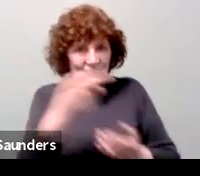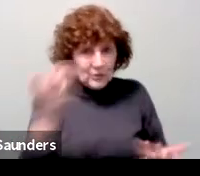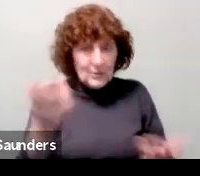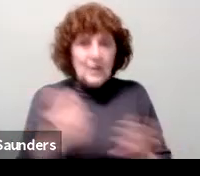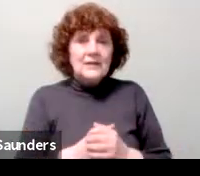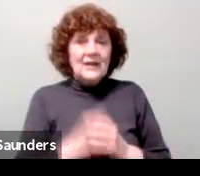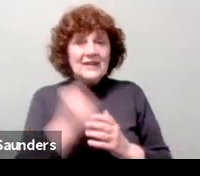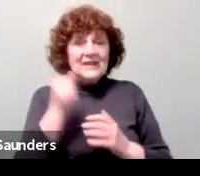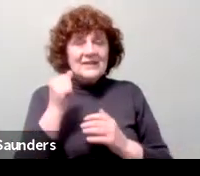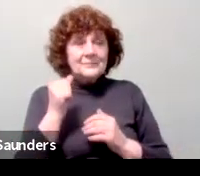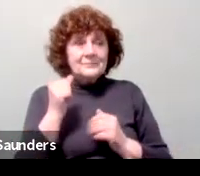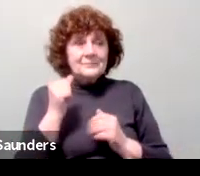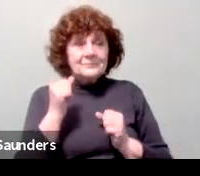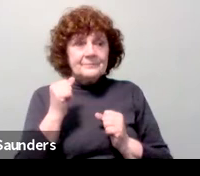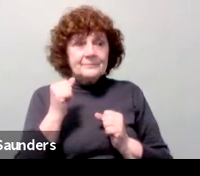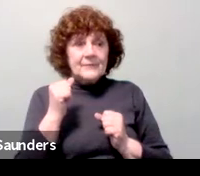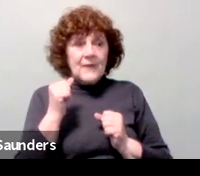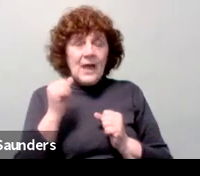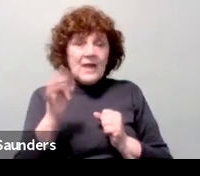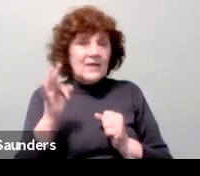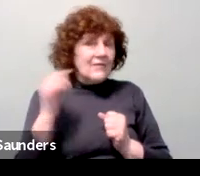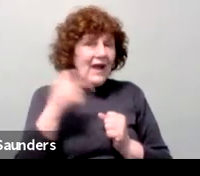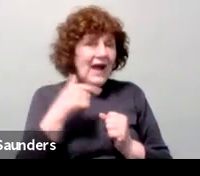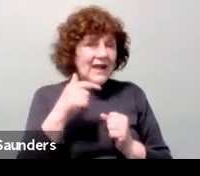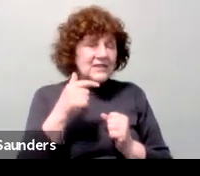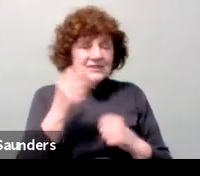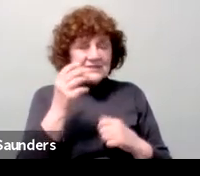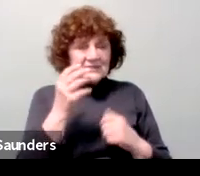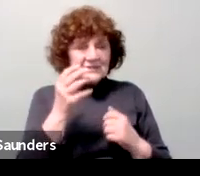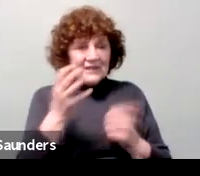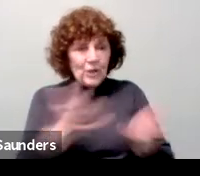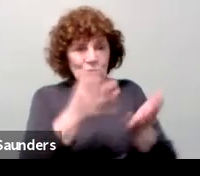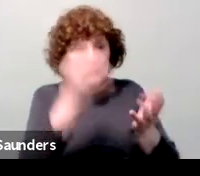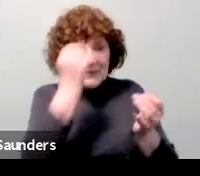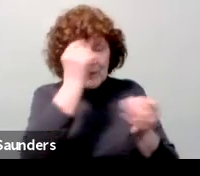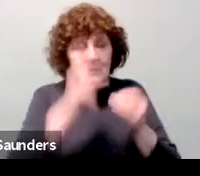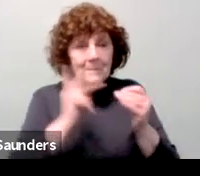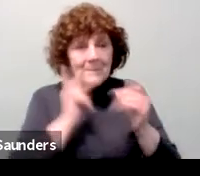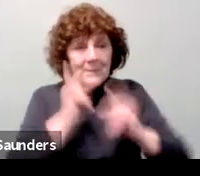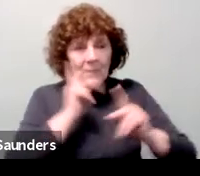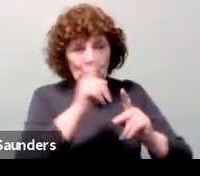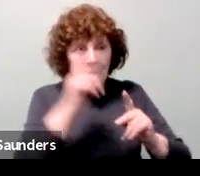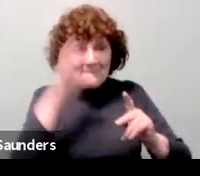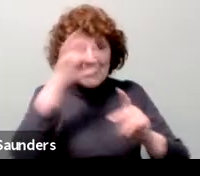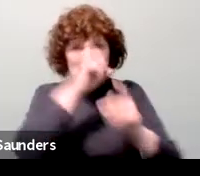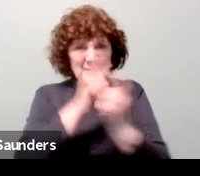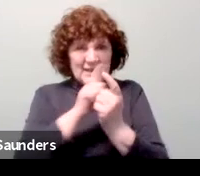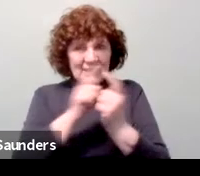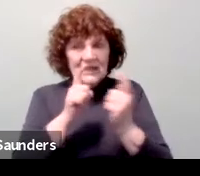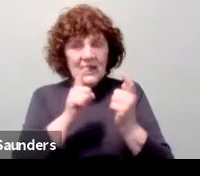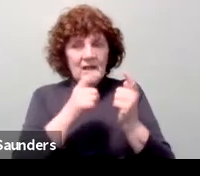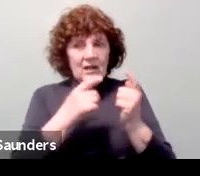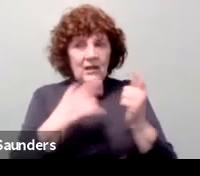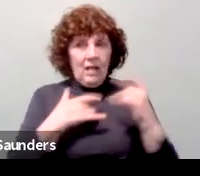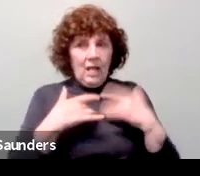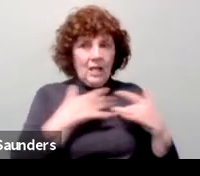all concerned about the people you're missing out on and didn't talk to you about how you might